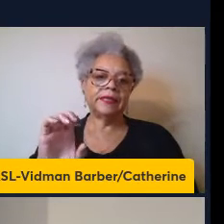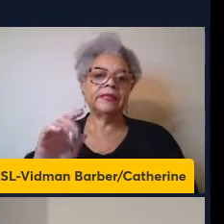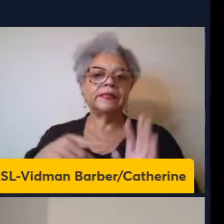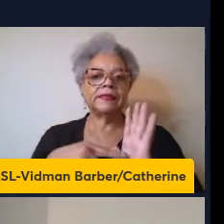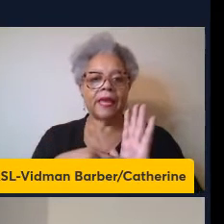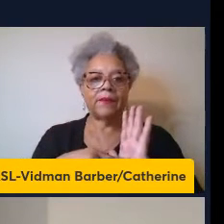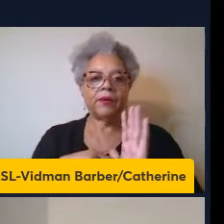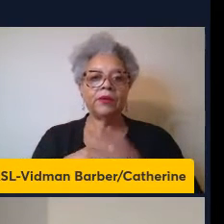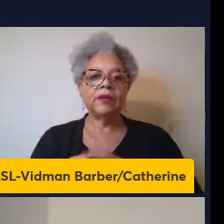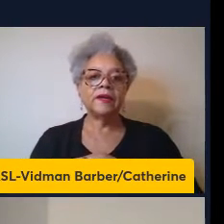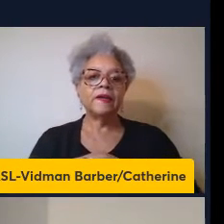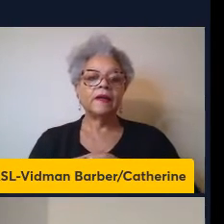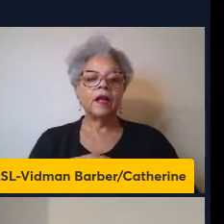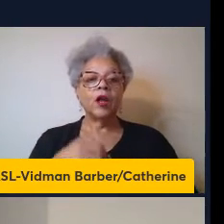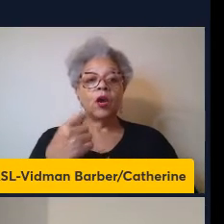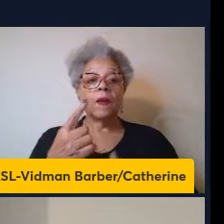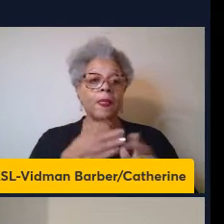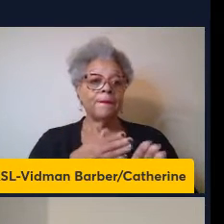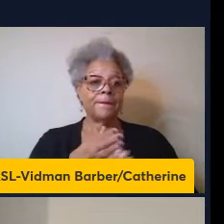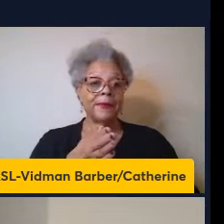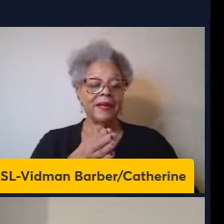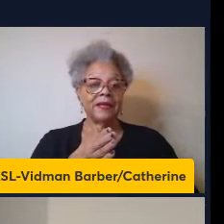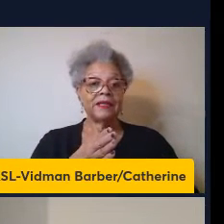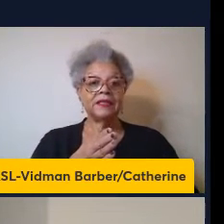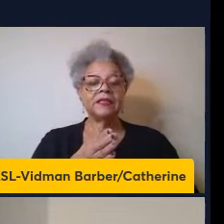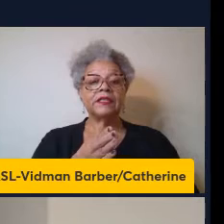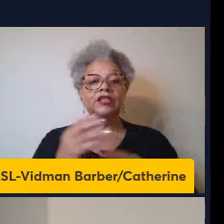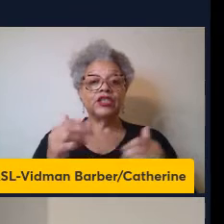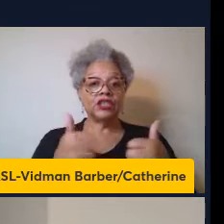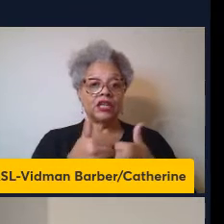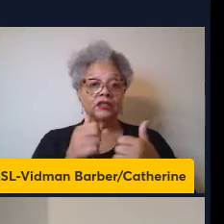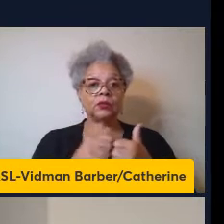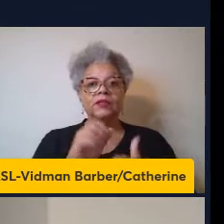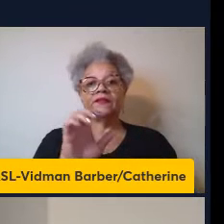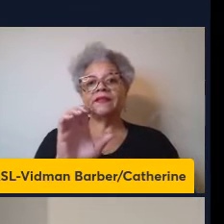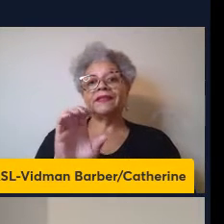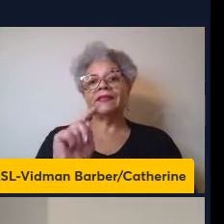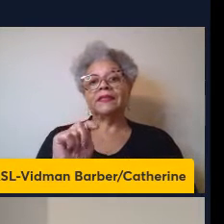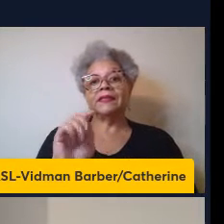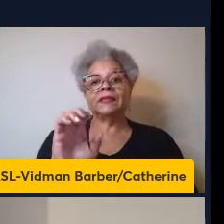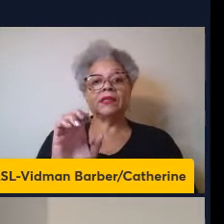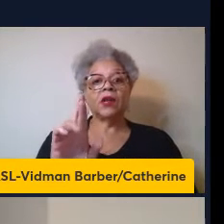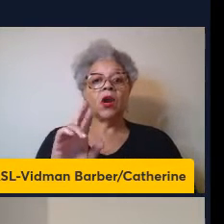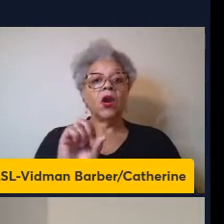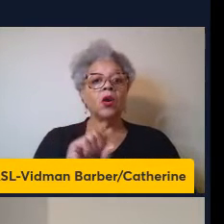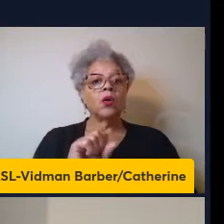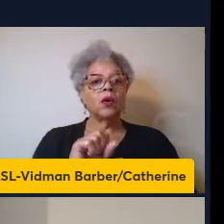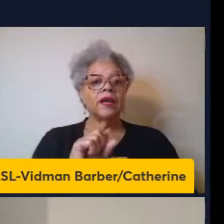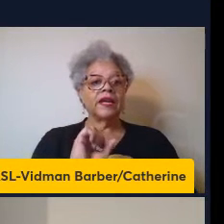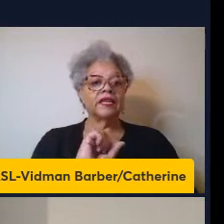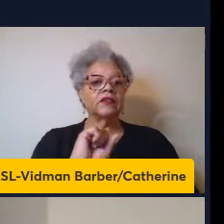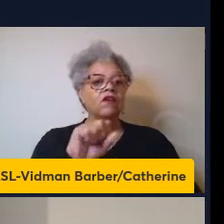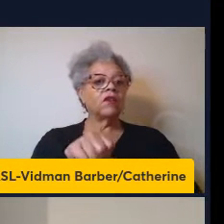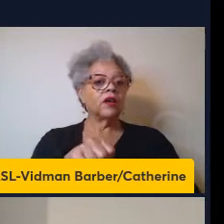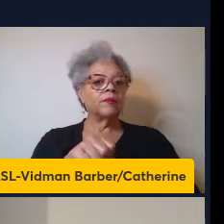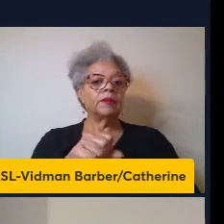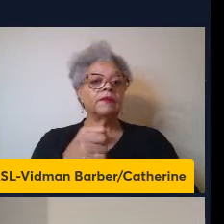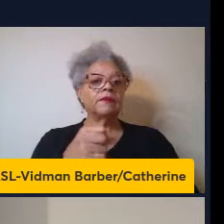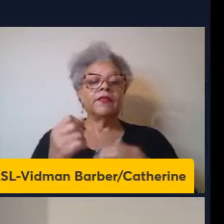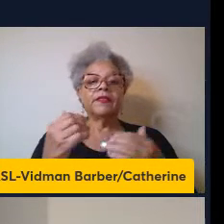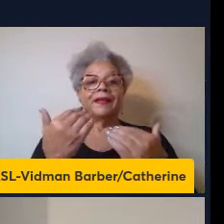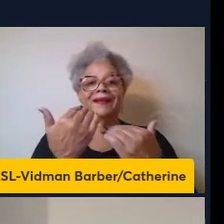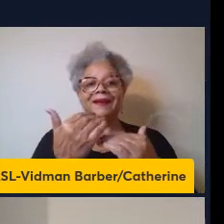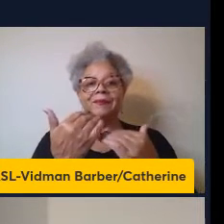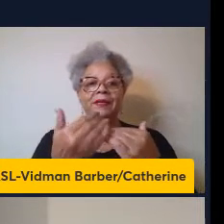Now, of course, one of the main challenges with TCR work is overcoming the limited overlap between